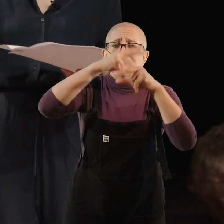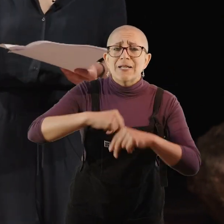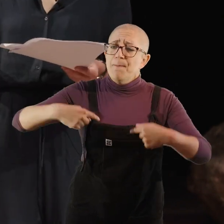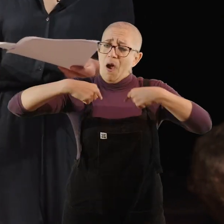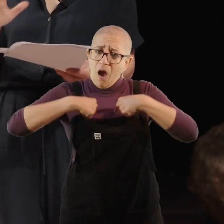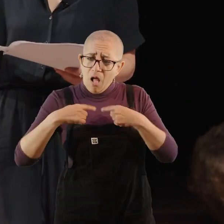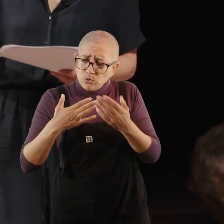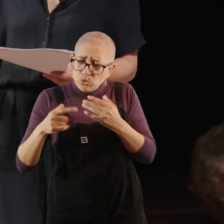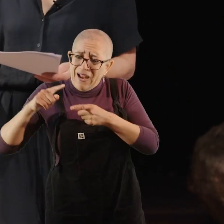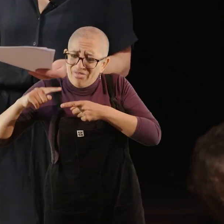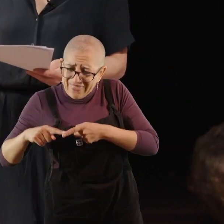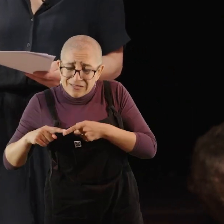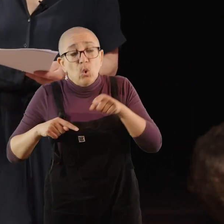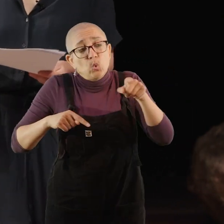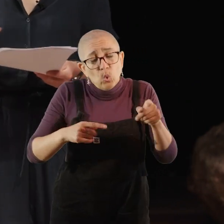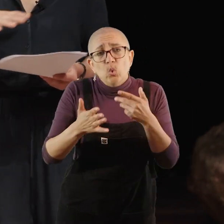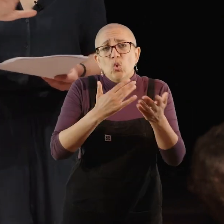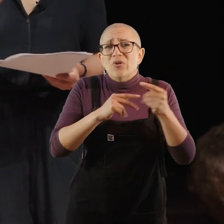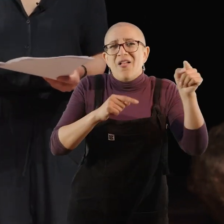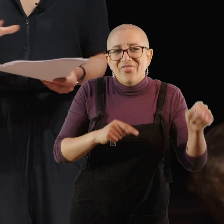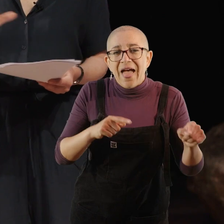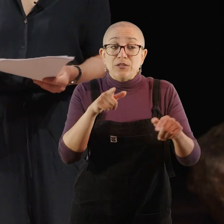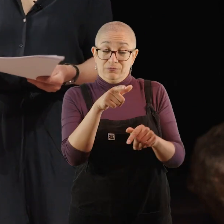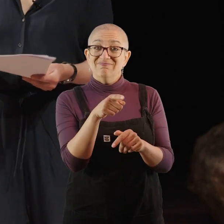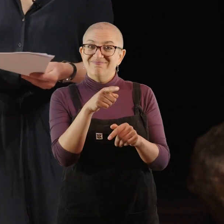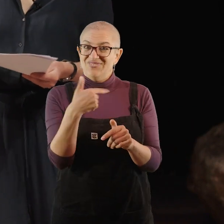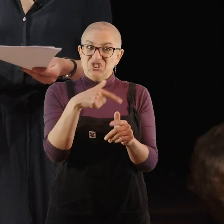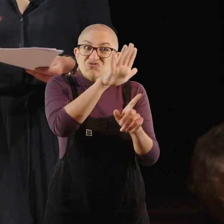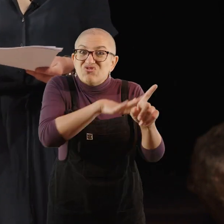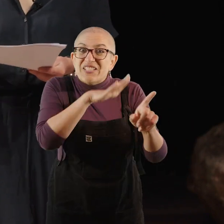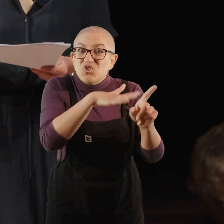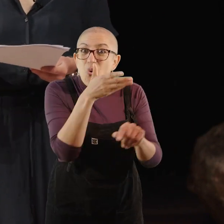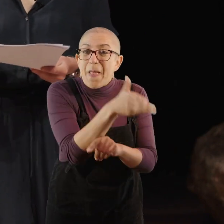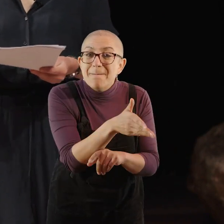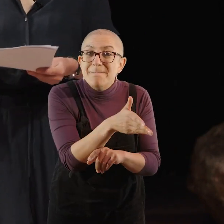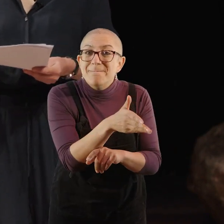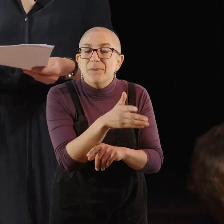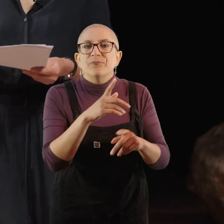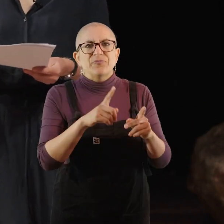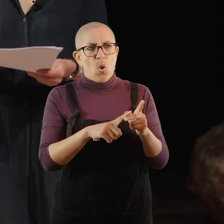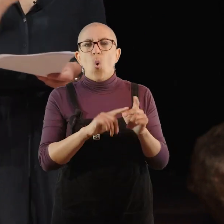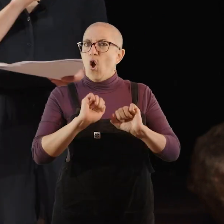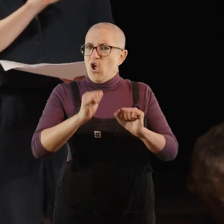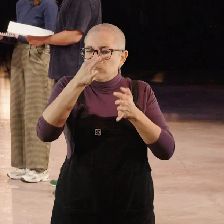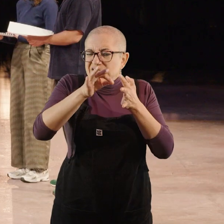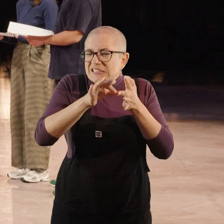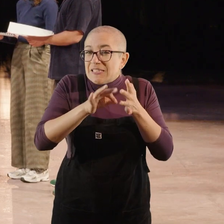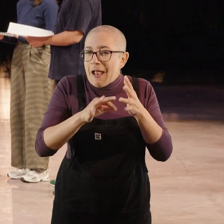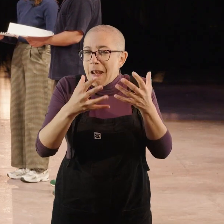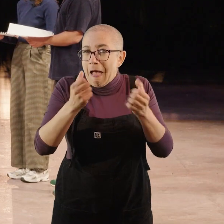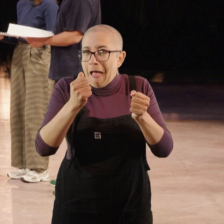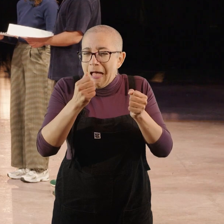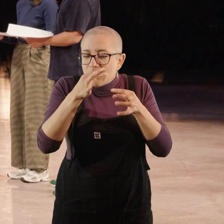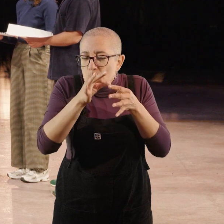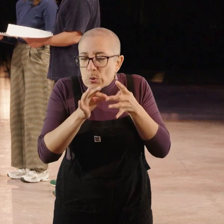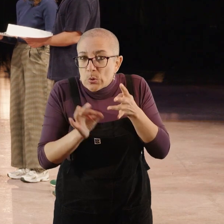bit. She sort of, reassures him exactly that it's going to be really simple. And she's very good at all the details, so she sort of, you know,